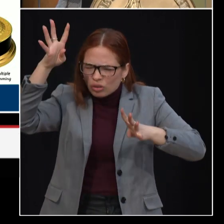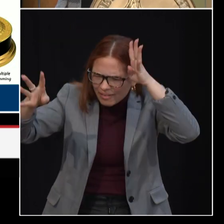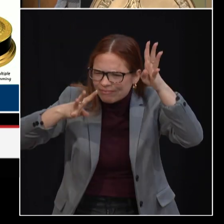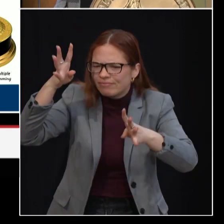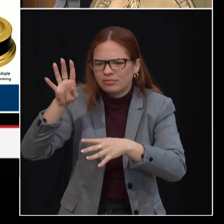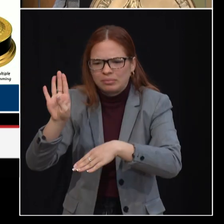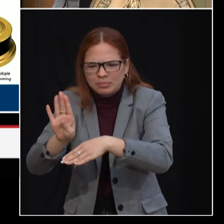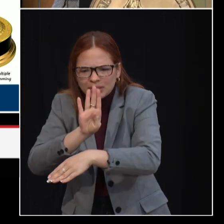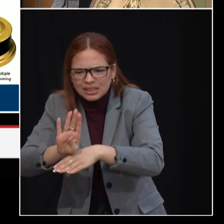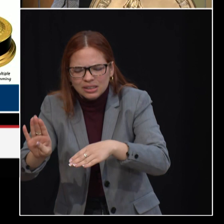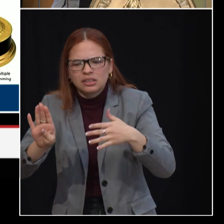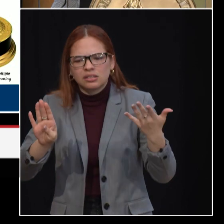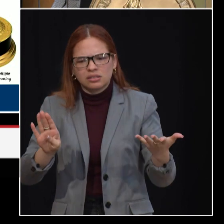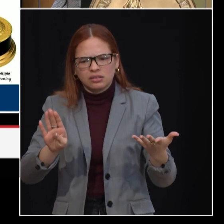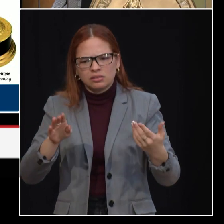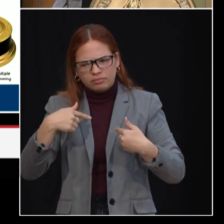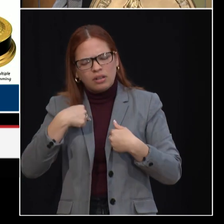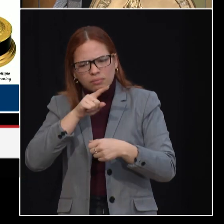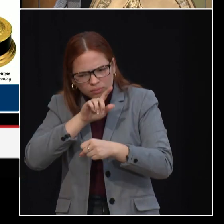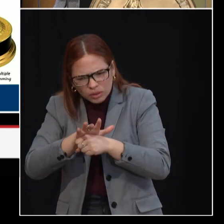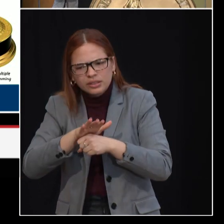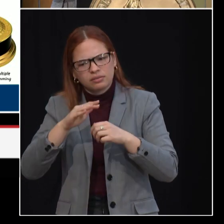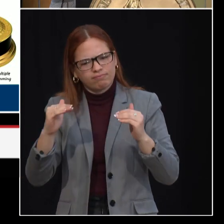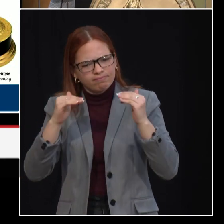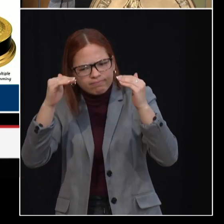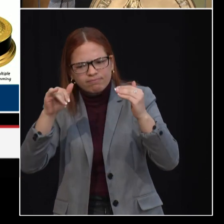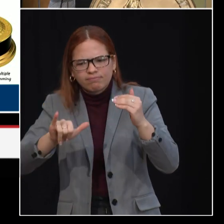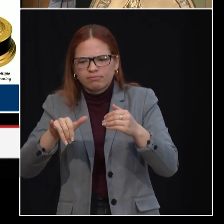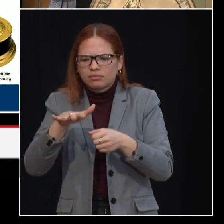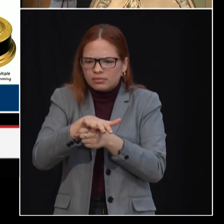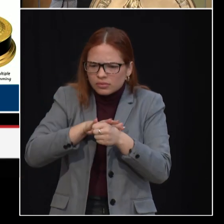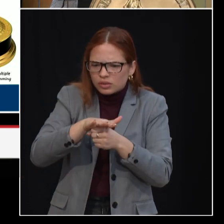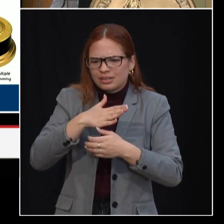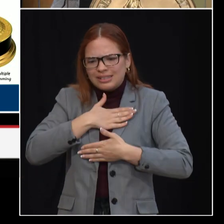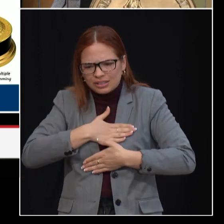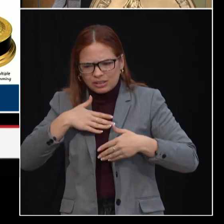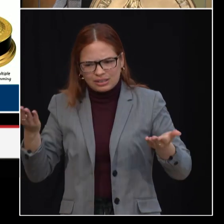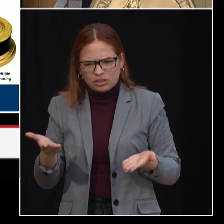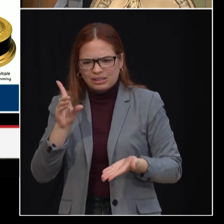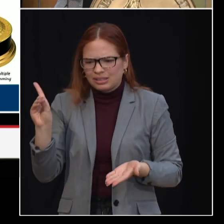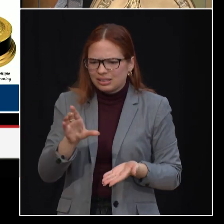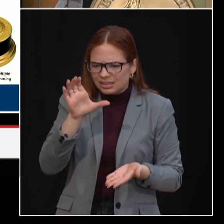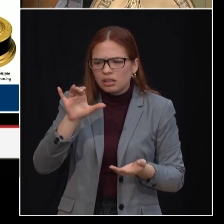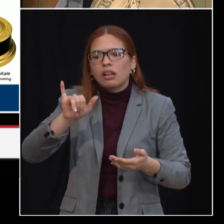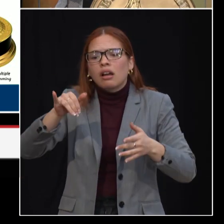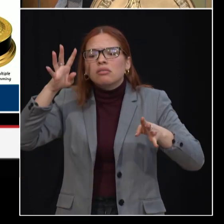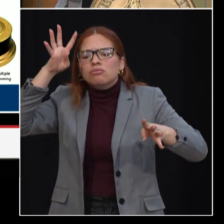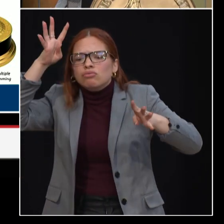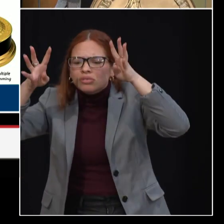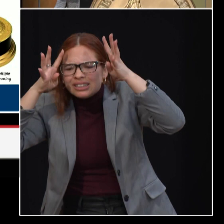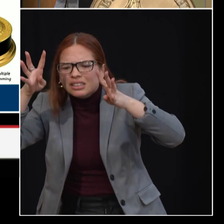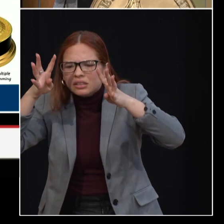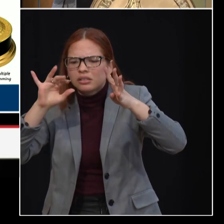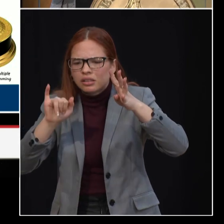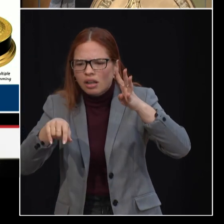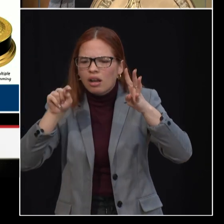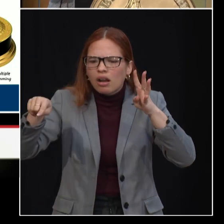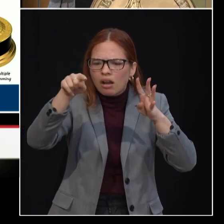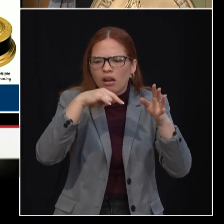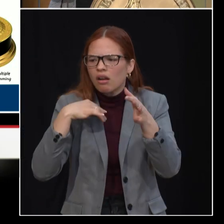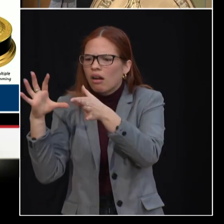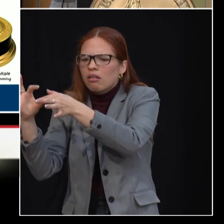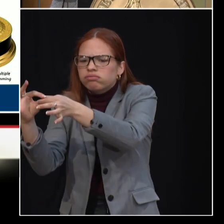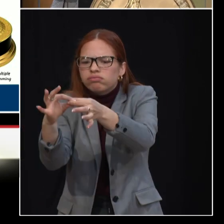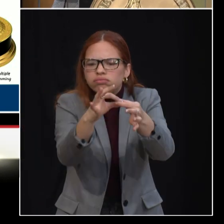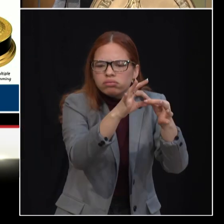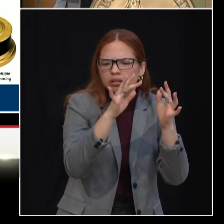entertainment opportunities that amplify our city and connect our creative community and build revenue for downtown DC and across all 8 wards of